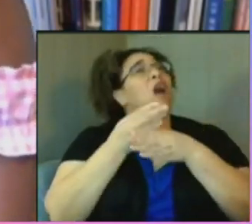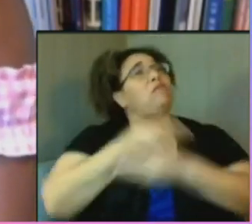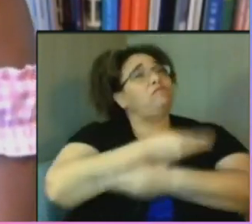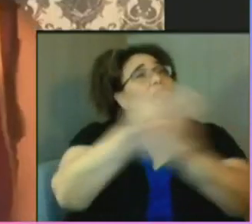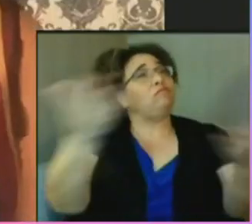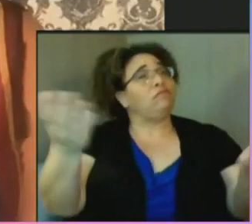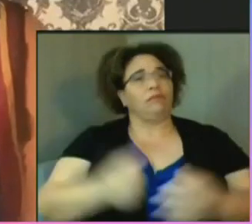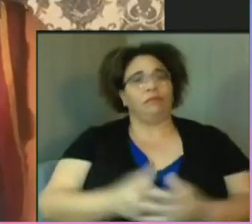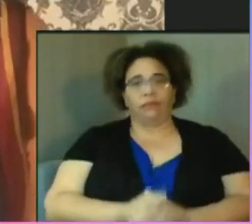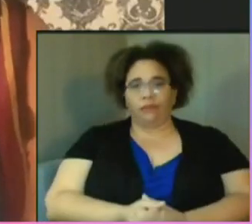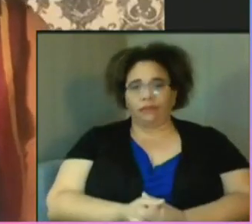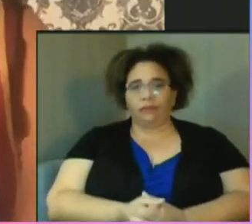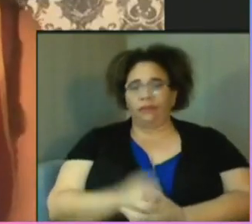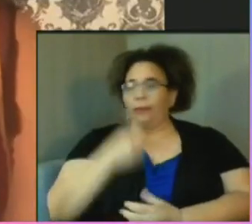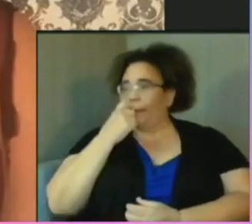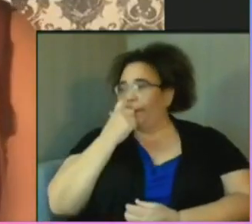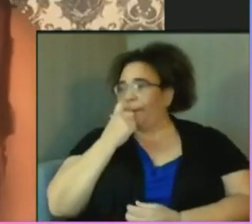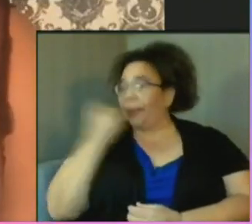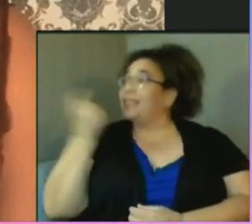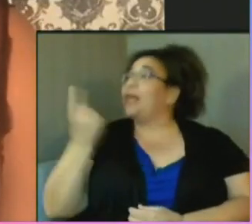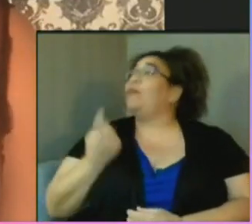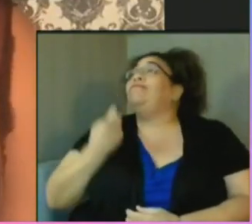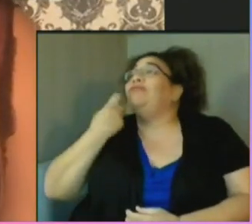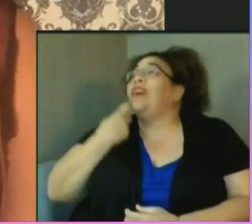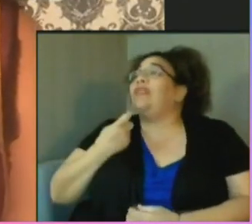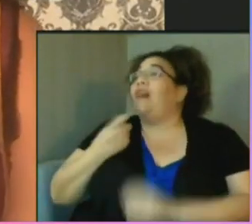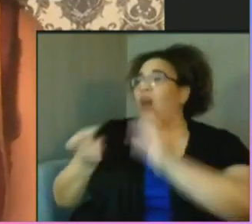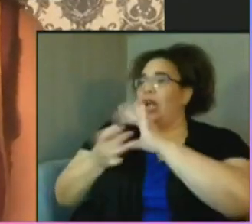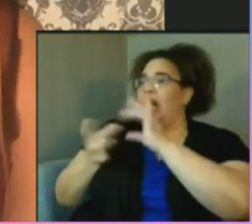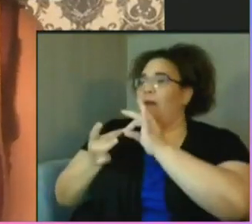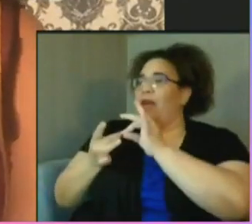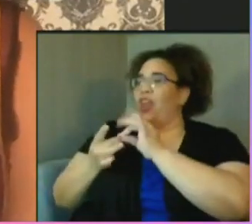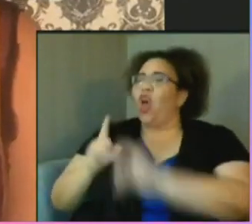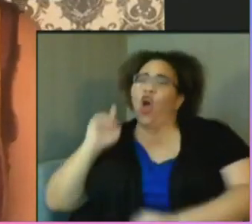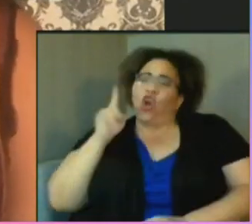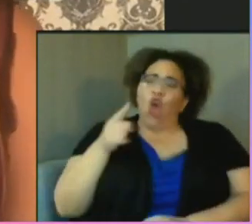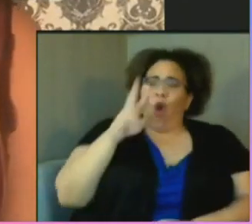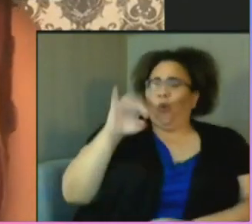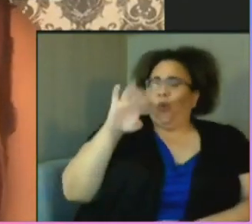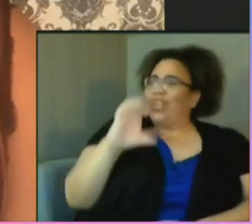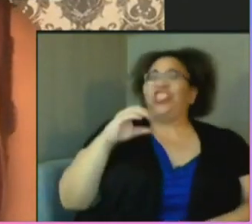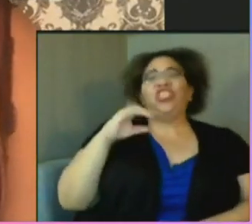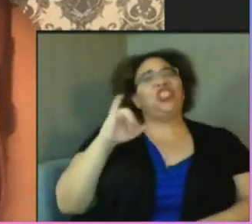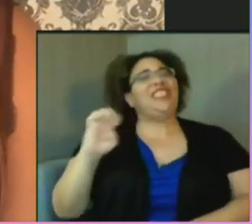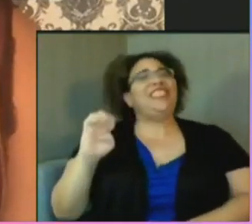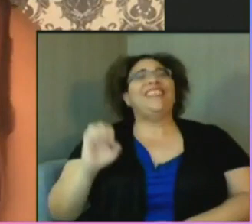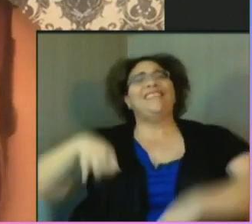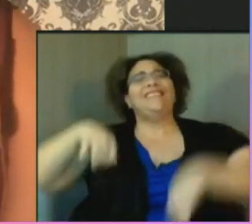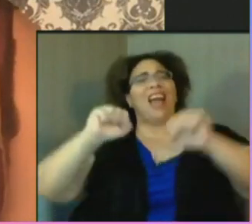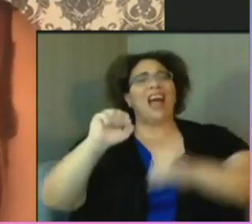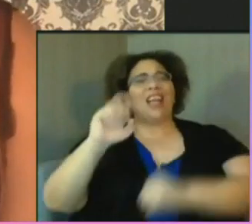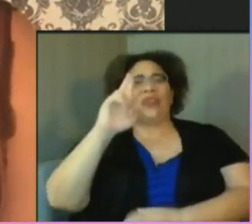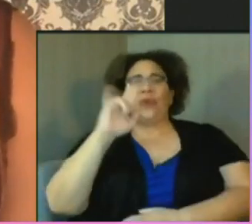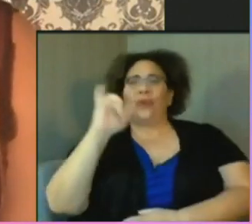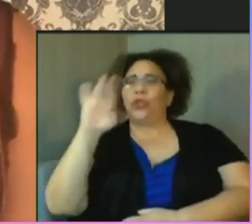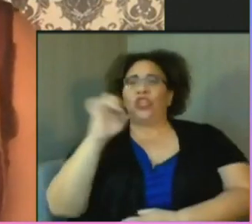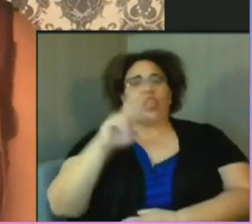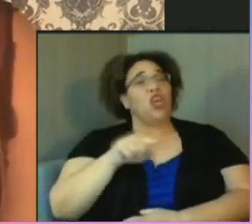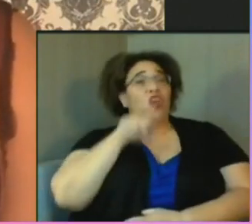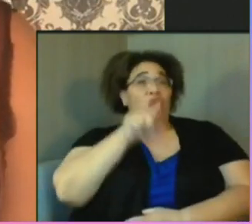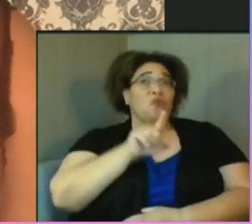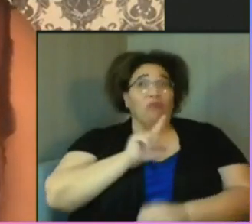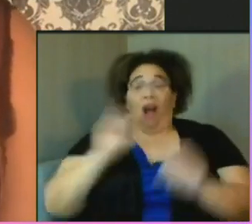Well, someone just commented, go Richie, yes Richie. So you are clearly touching